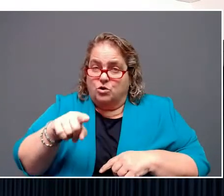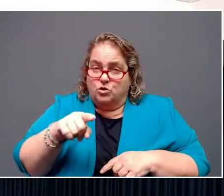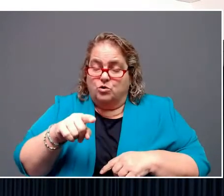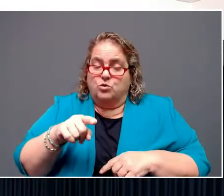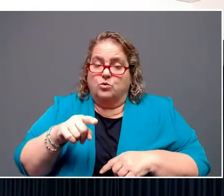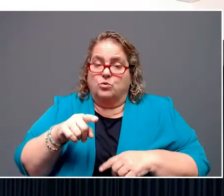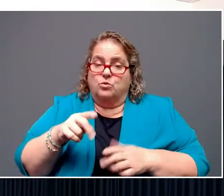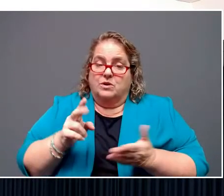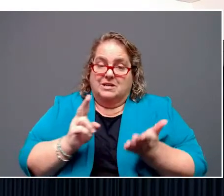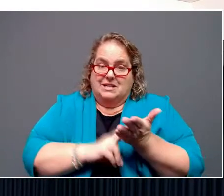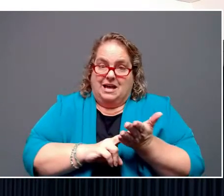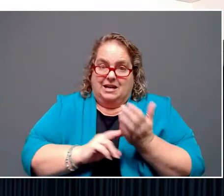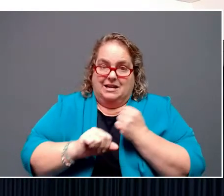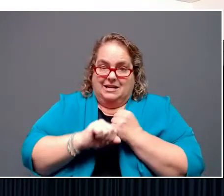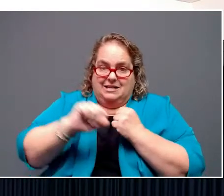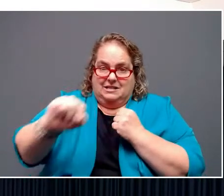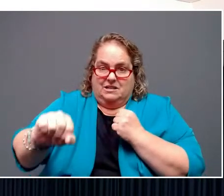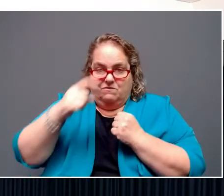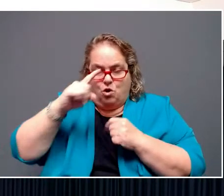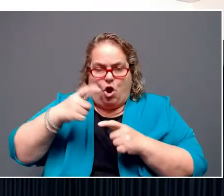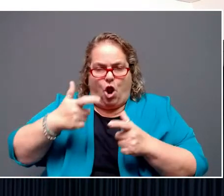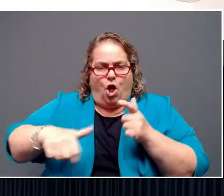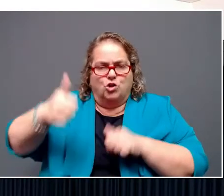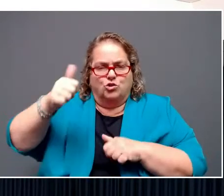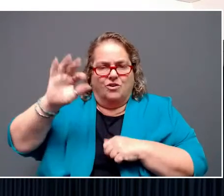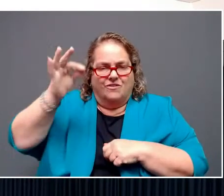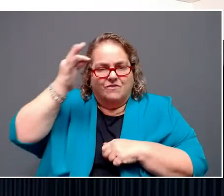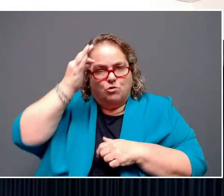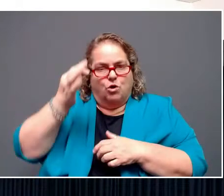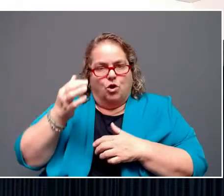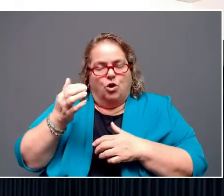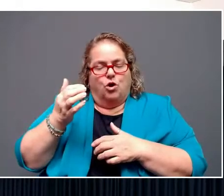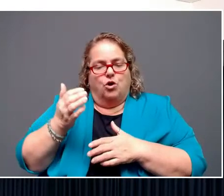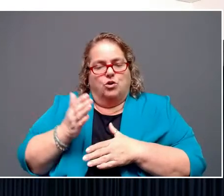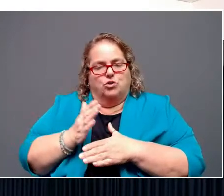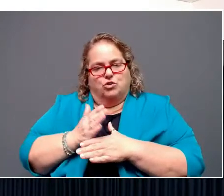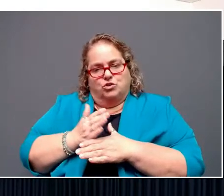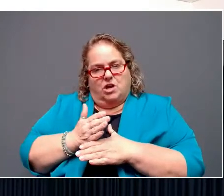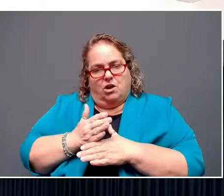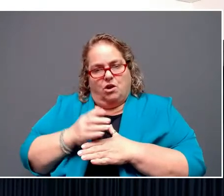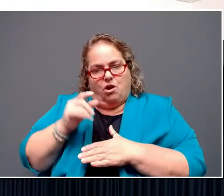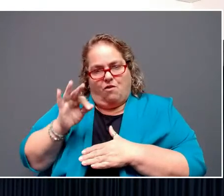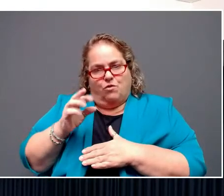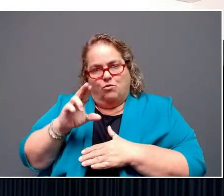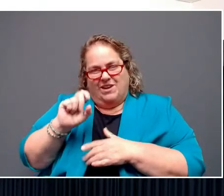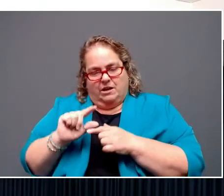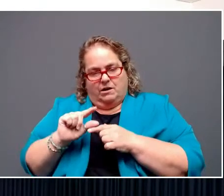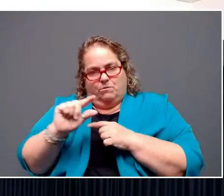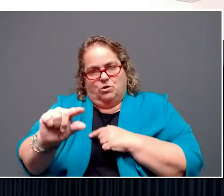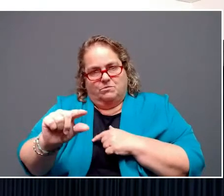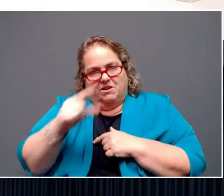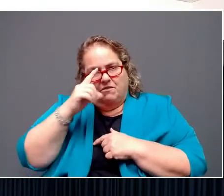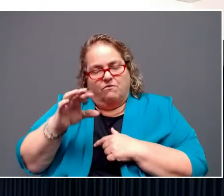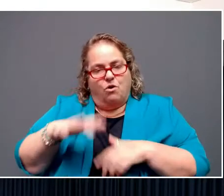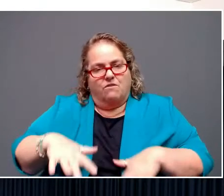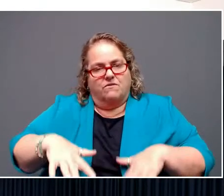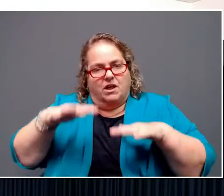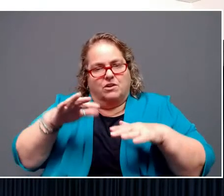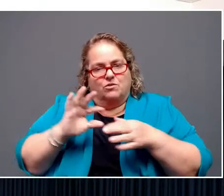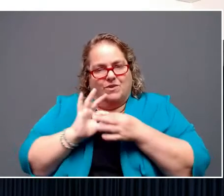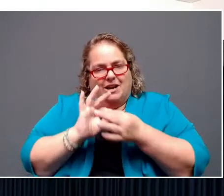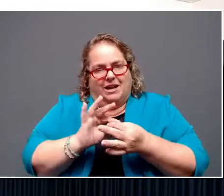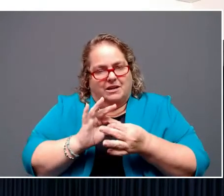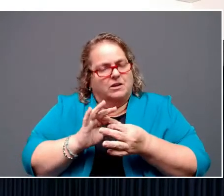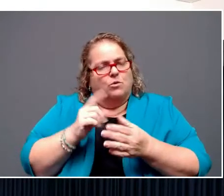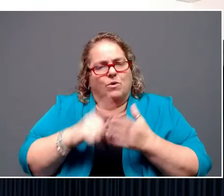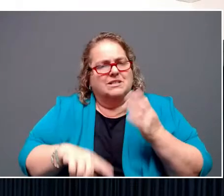a larger federal share of reimbursement for flood-related expenses. What's the status of that?